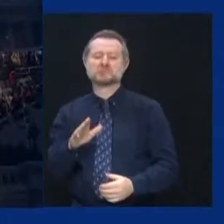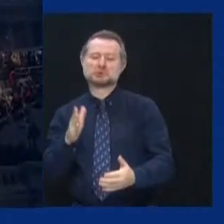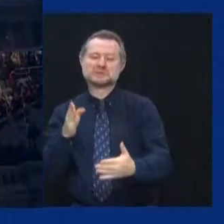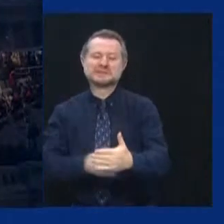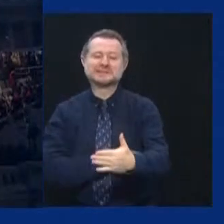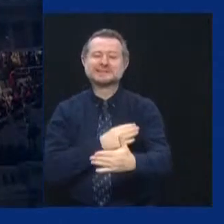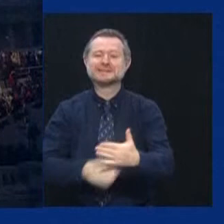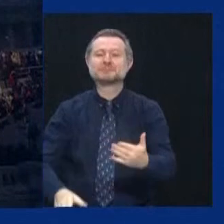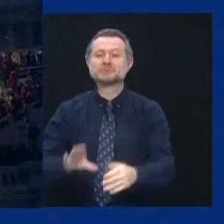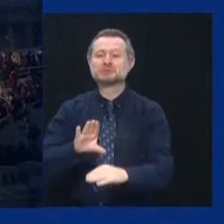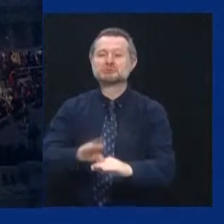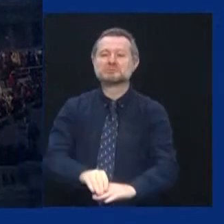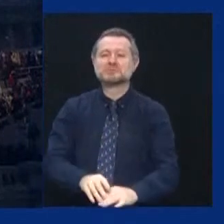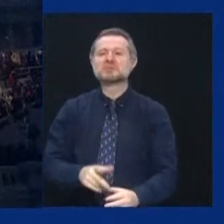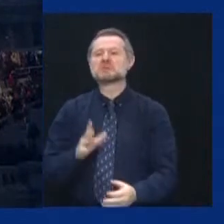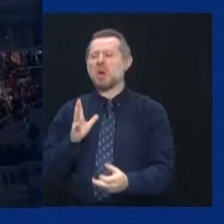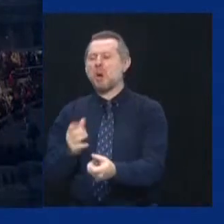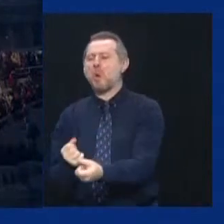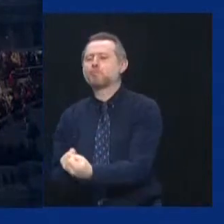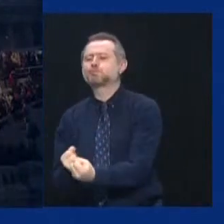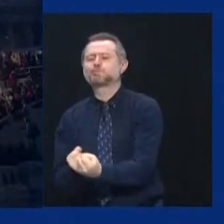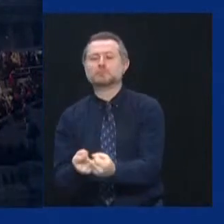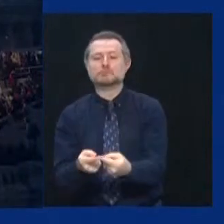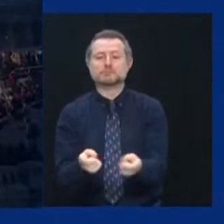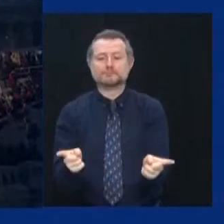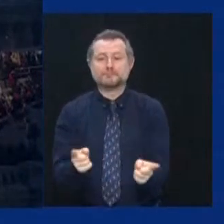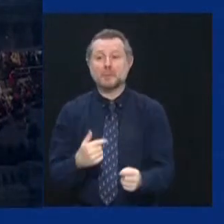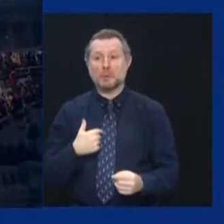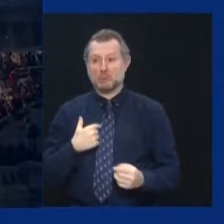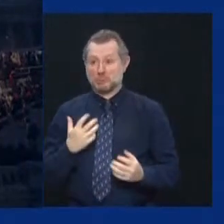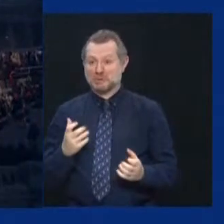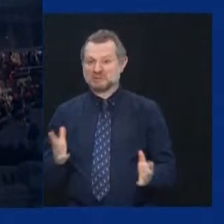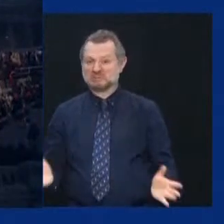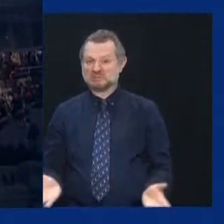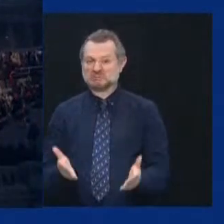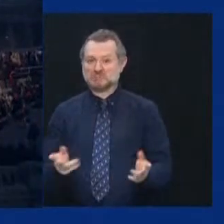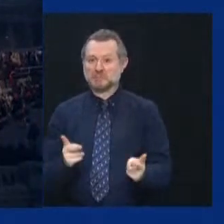appealed to people's fear of different people.